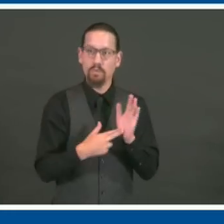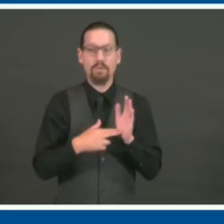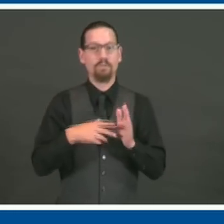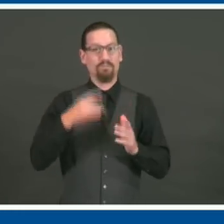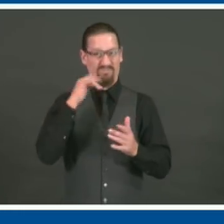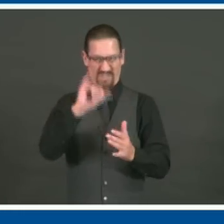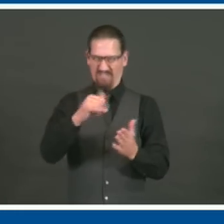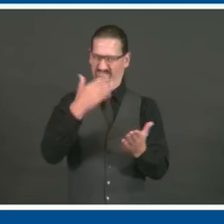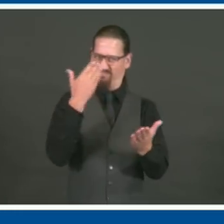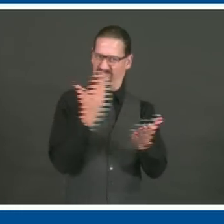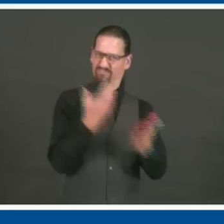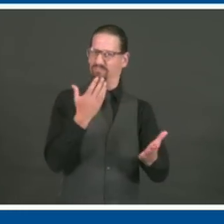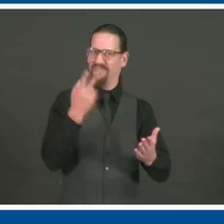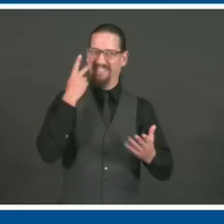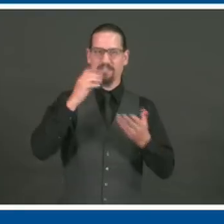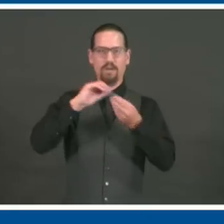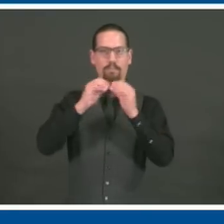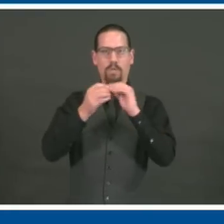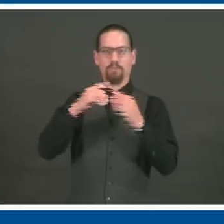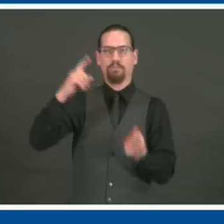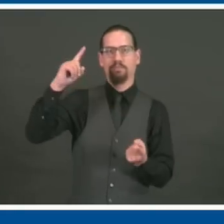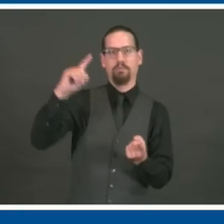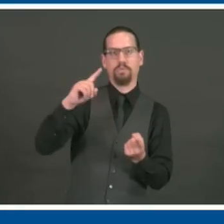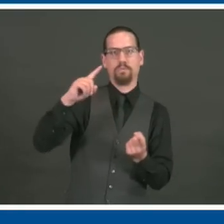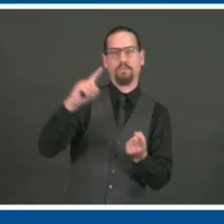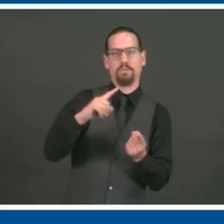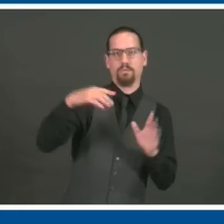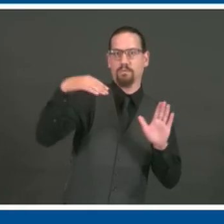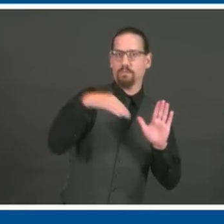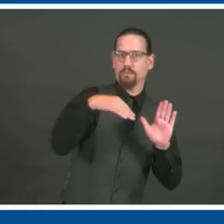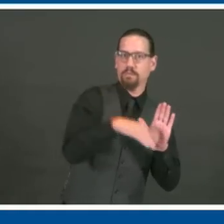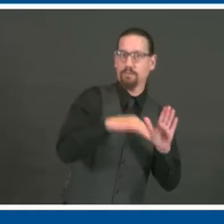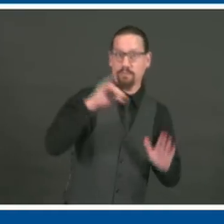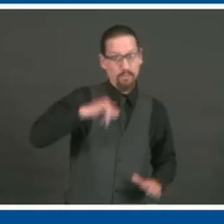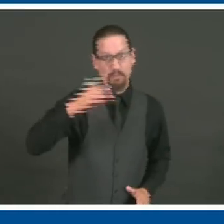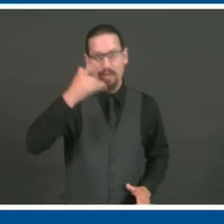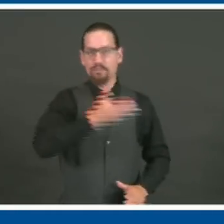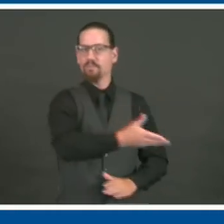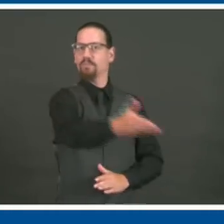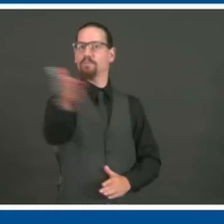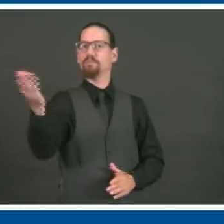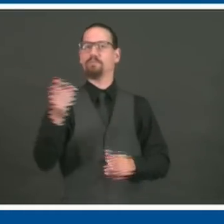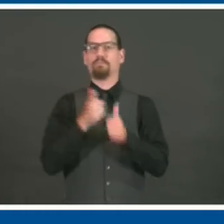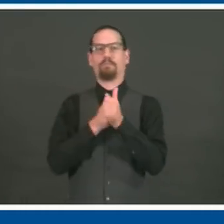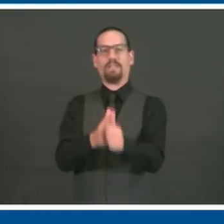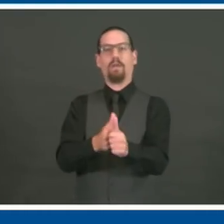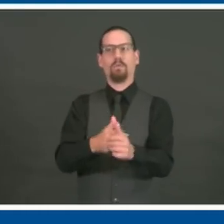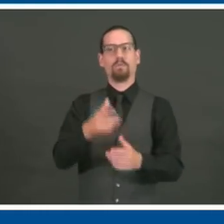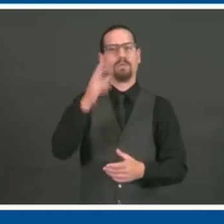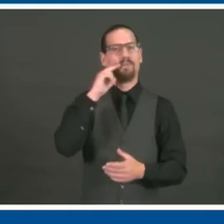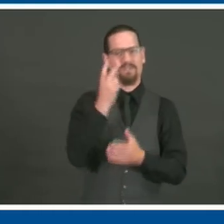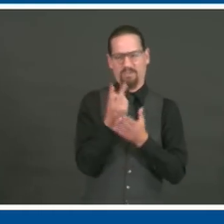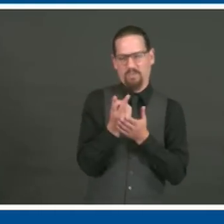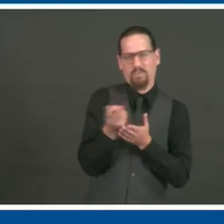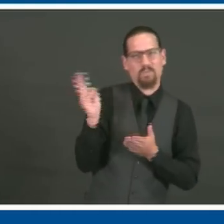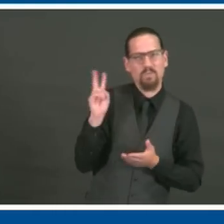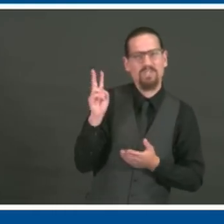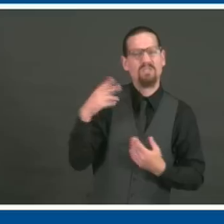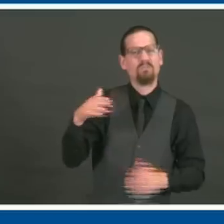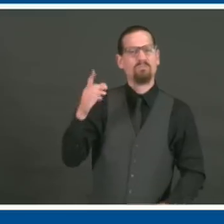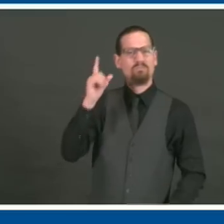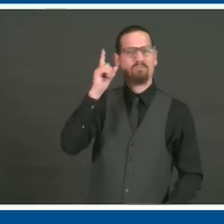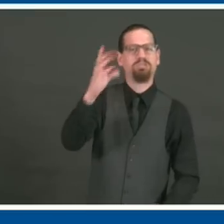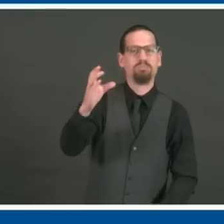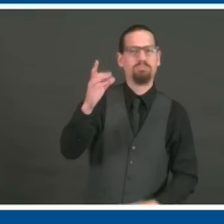So I don't again want to get back to 90 a day, 100 a day. In fact, I'd like to be at less